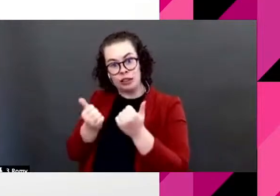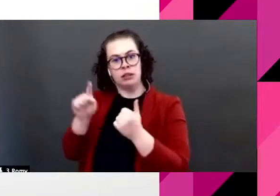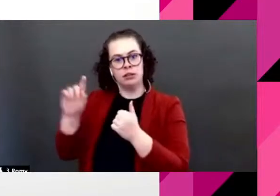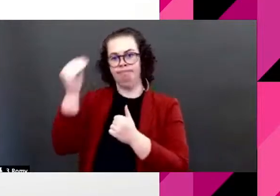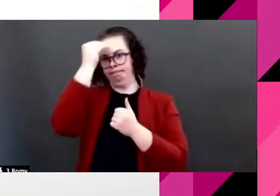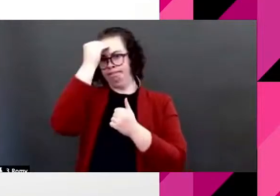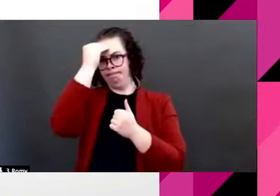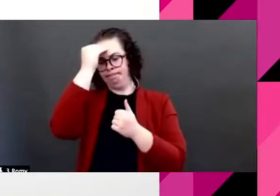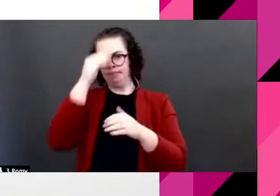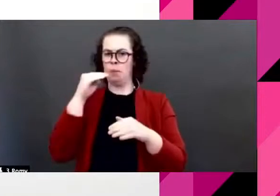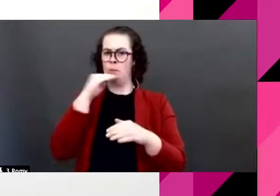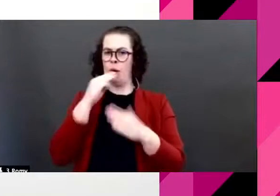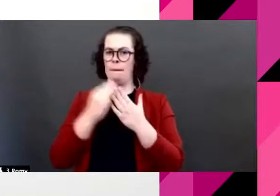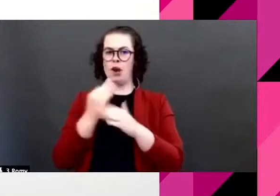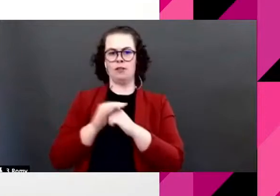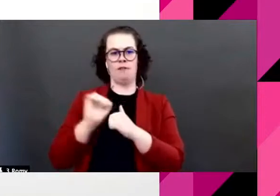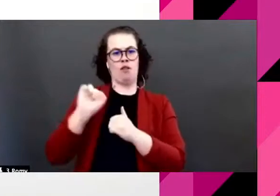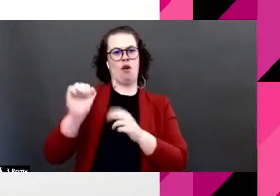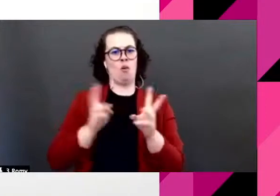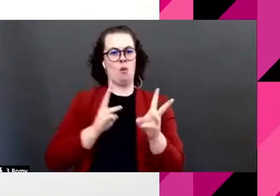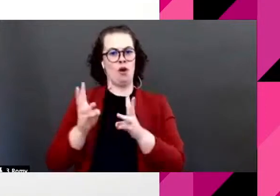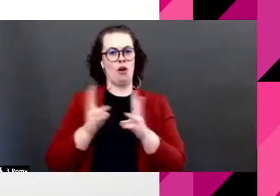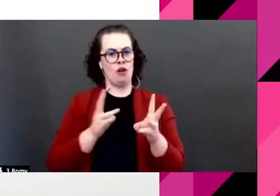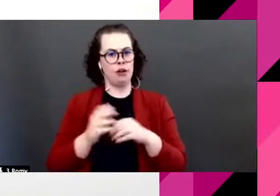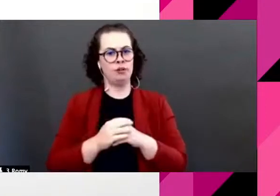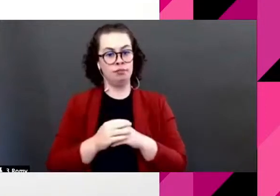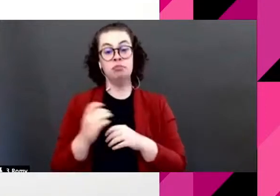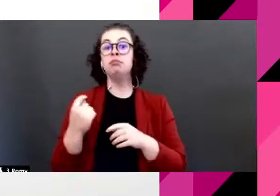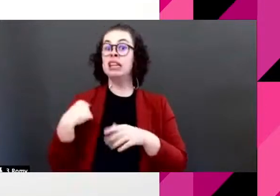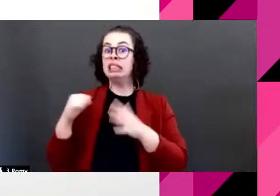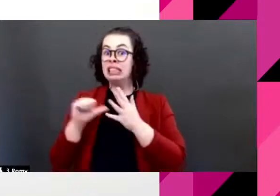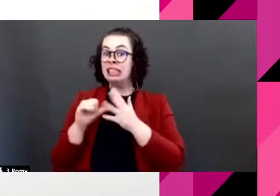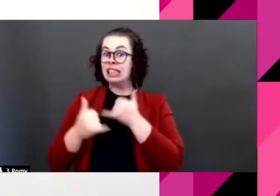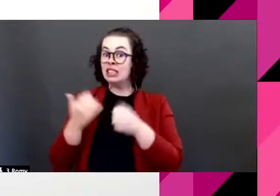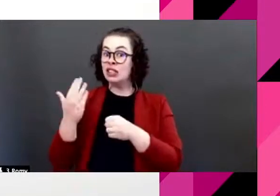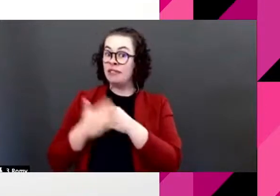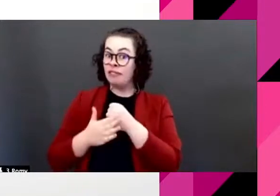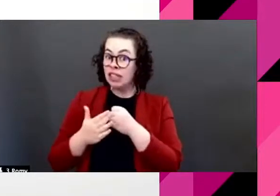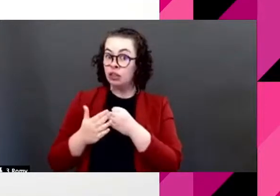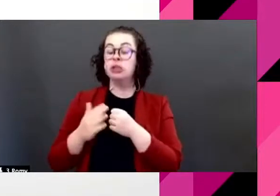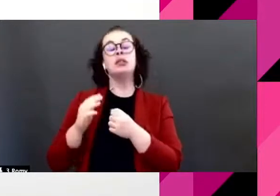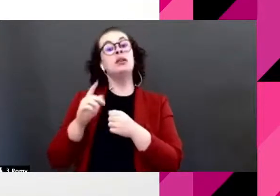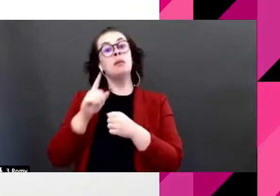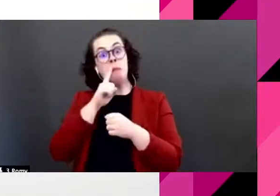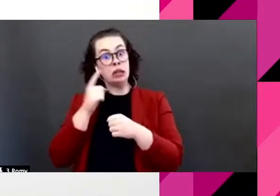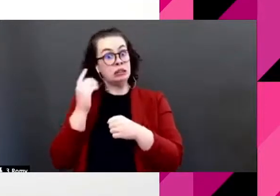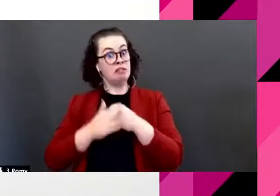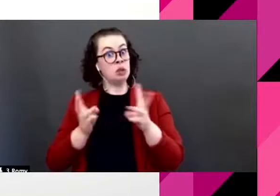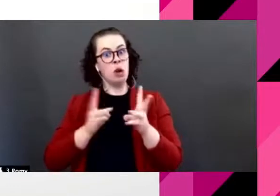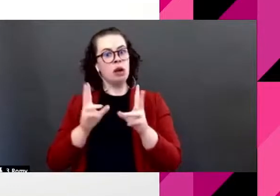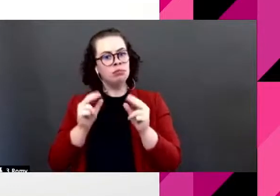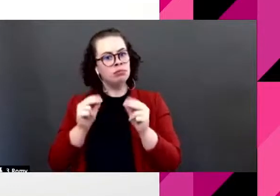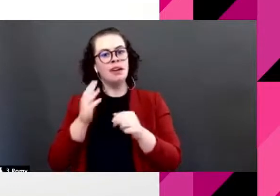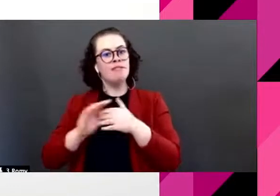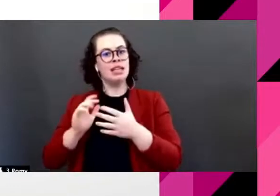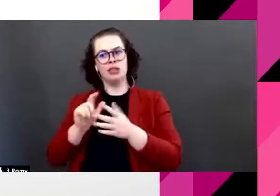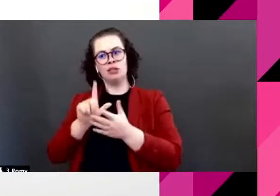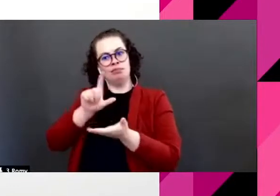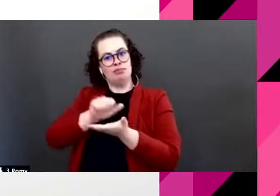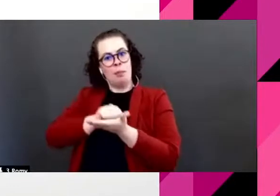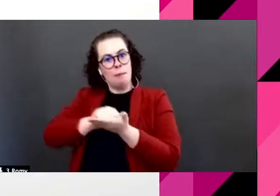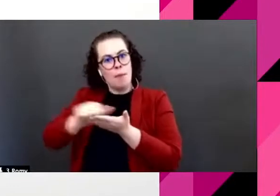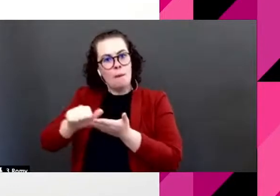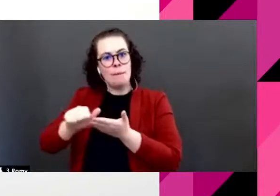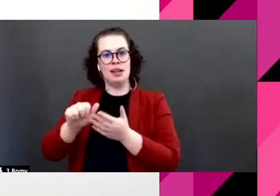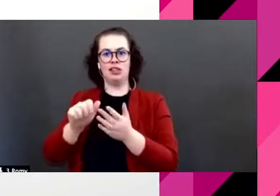And this work culminated in the recent publication of the International Principles and Guidelines on Access to